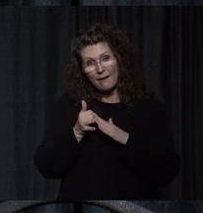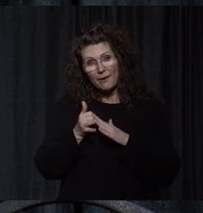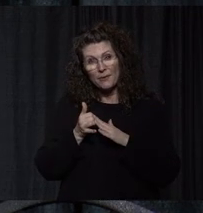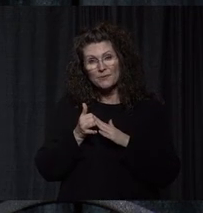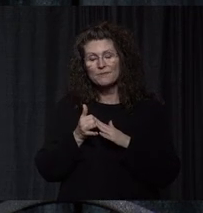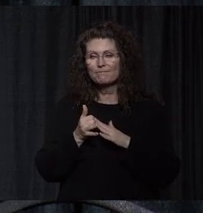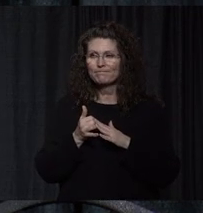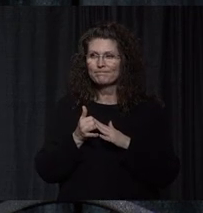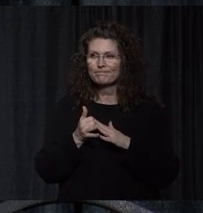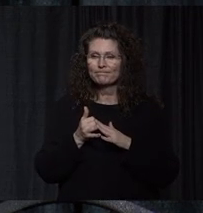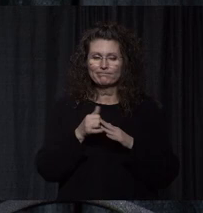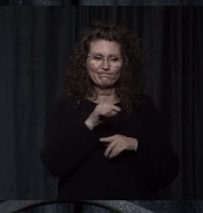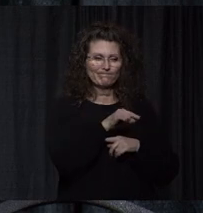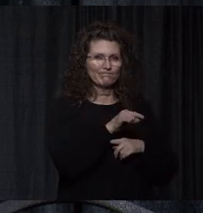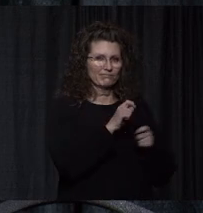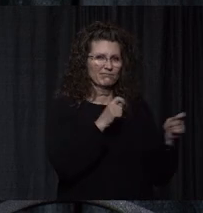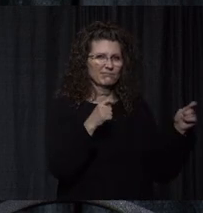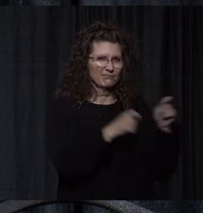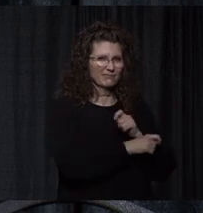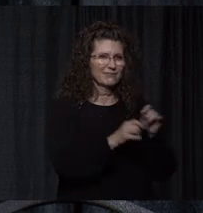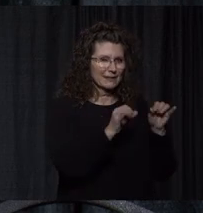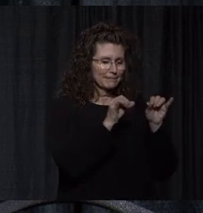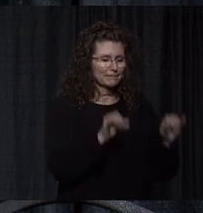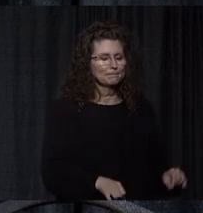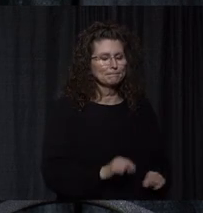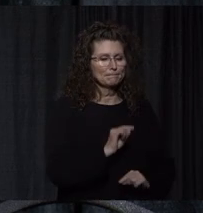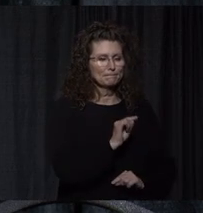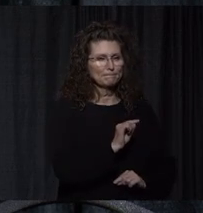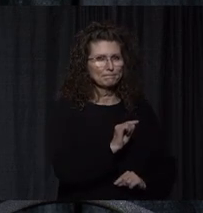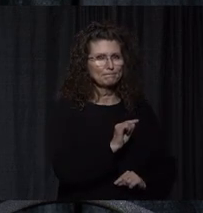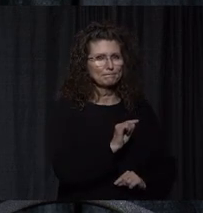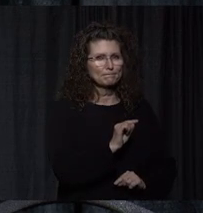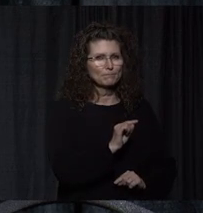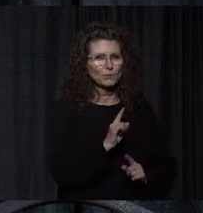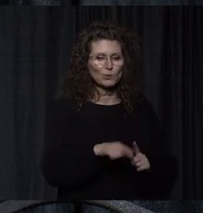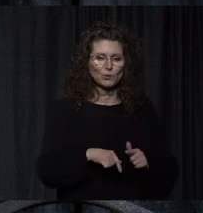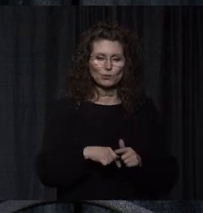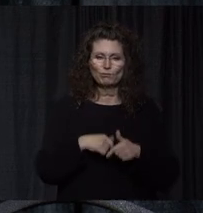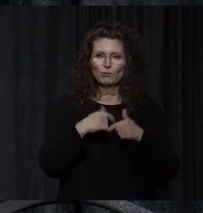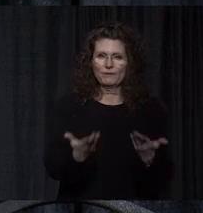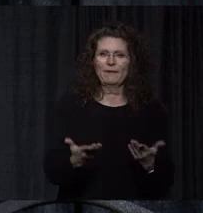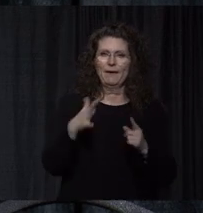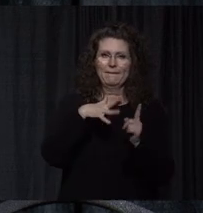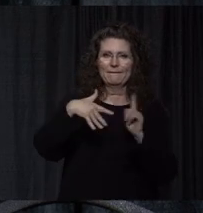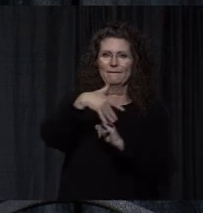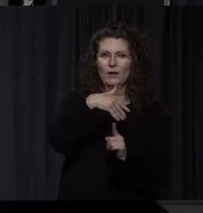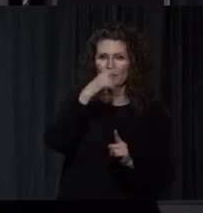bring about the systems change to create those environments.